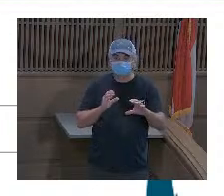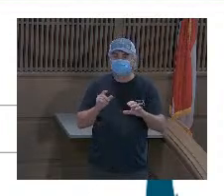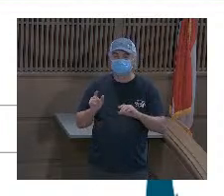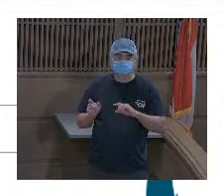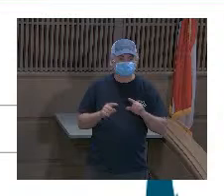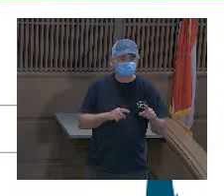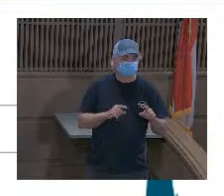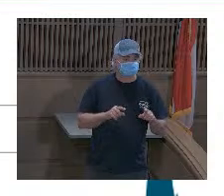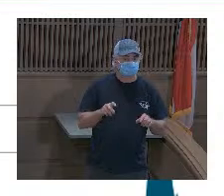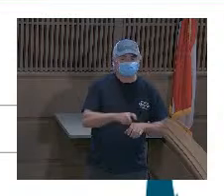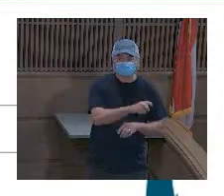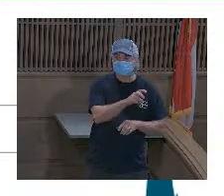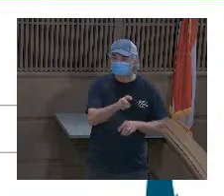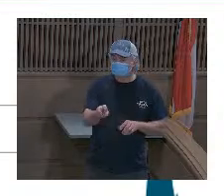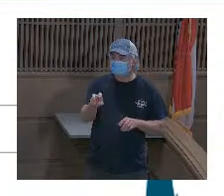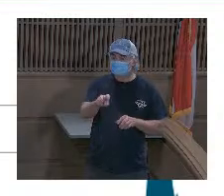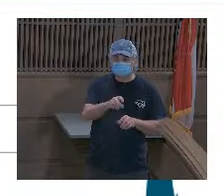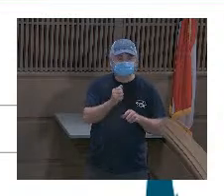administering vaccinations.